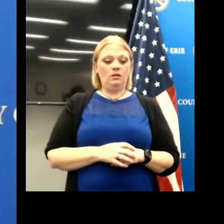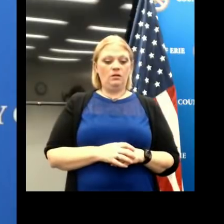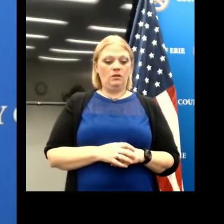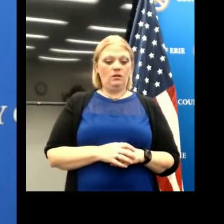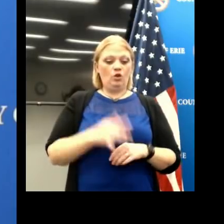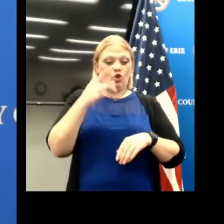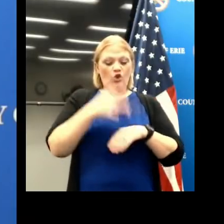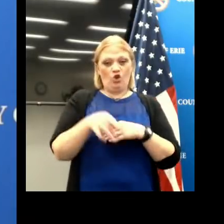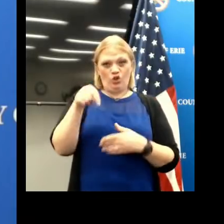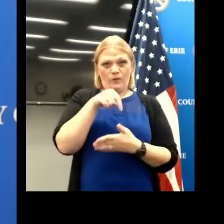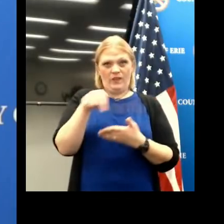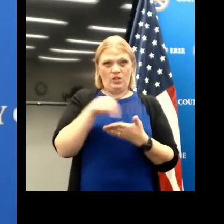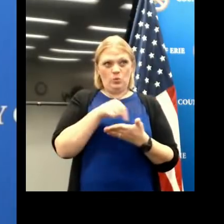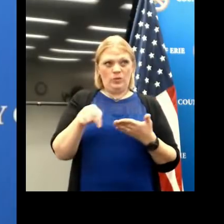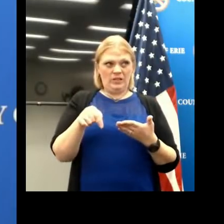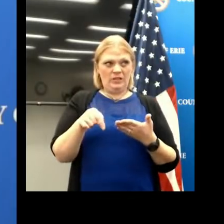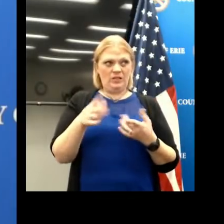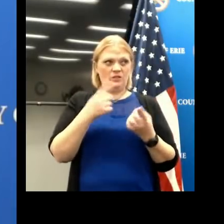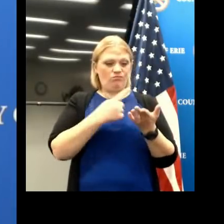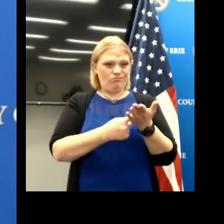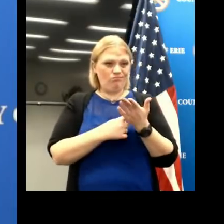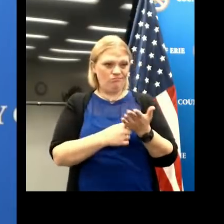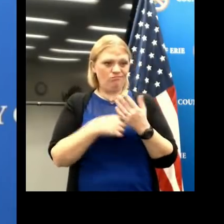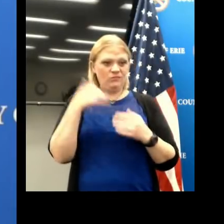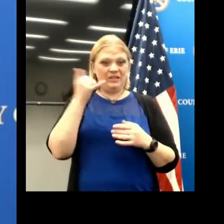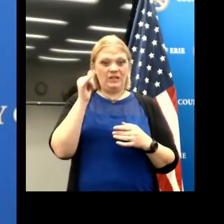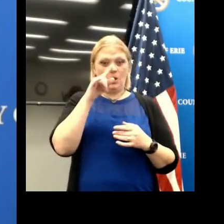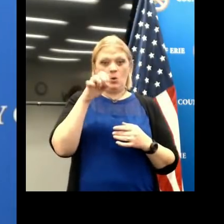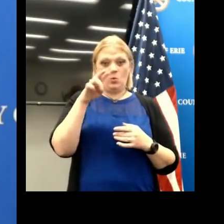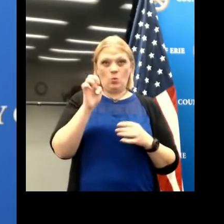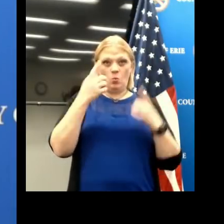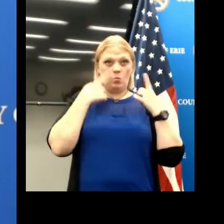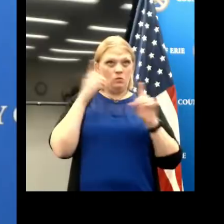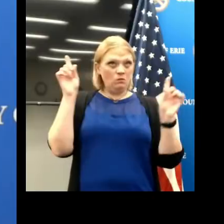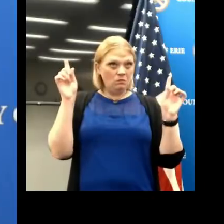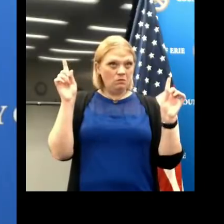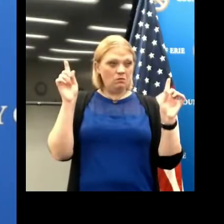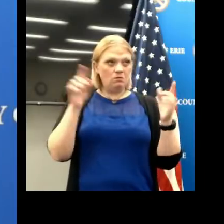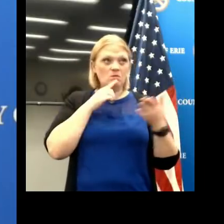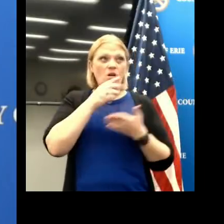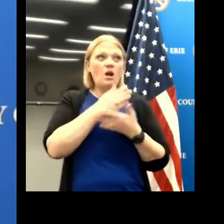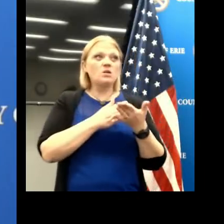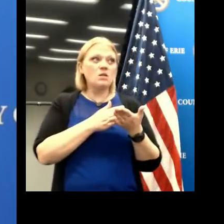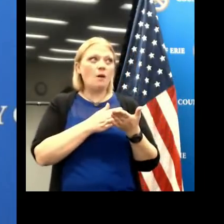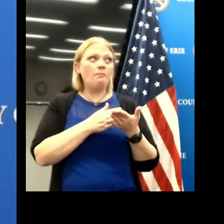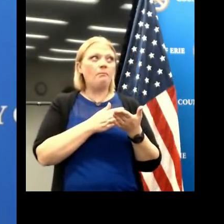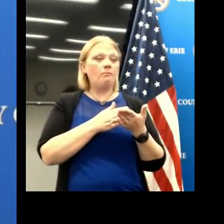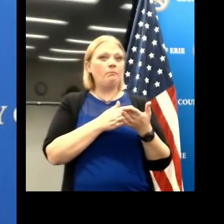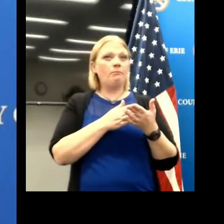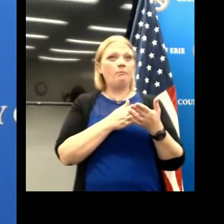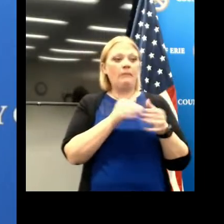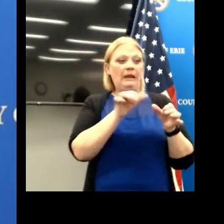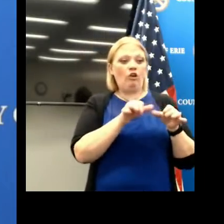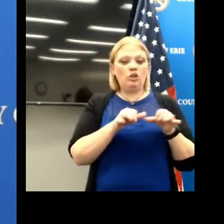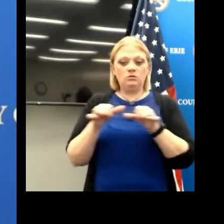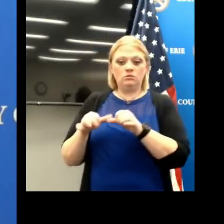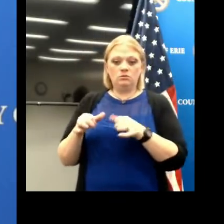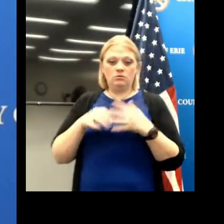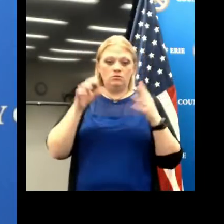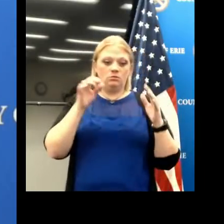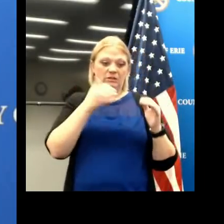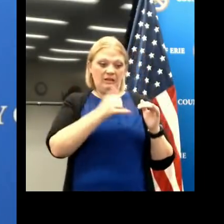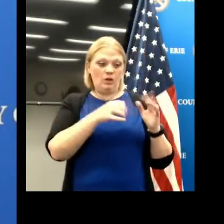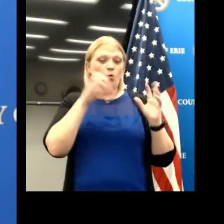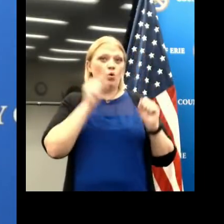earlier this week, when the yellow zone was announced, there are some portions in the yellow zone that could have gone to orange